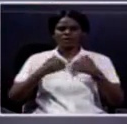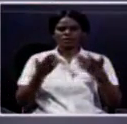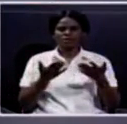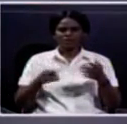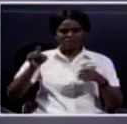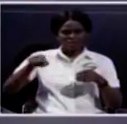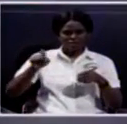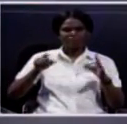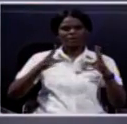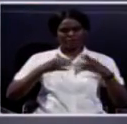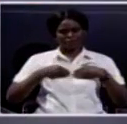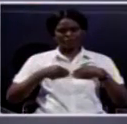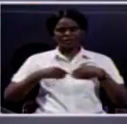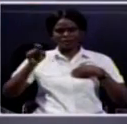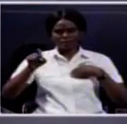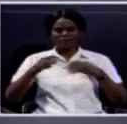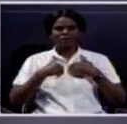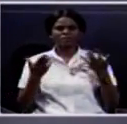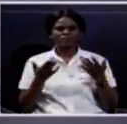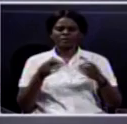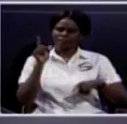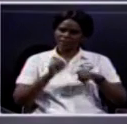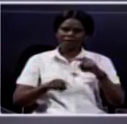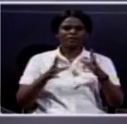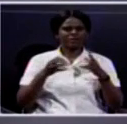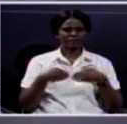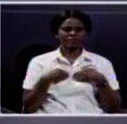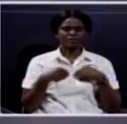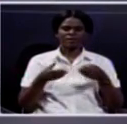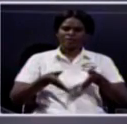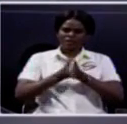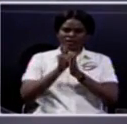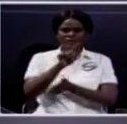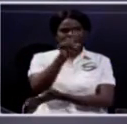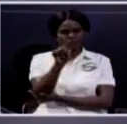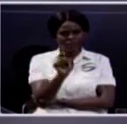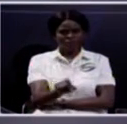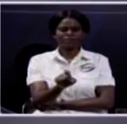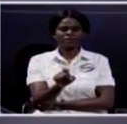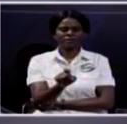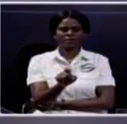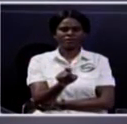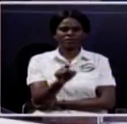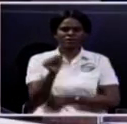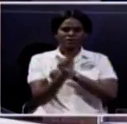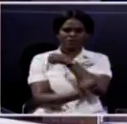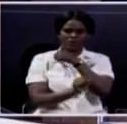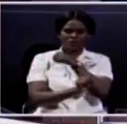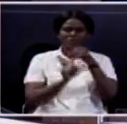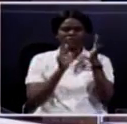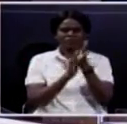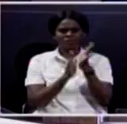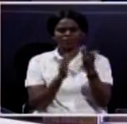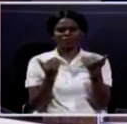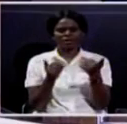we'll accept. When there's no need, we won't accept. I want to ask you this question. You're happy with the state of the schools currently? At the moment.